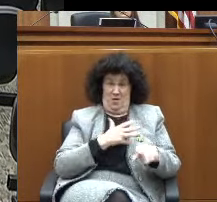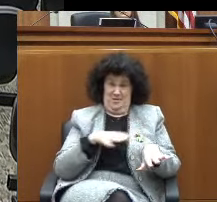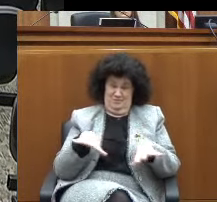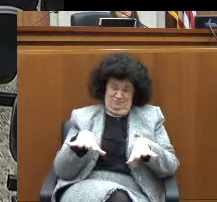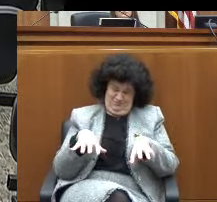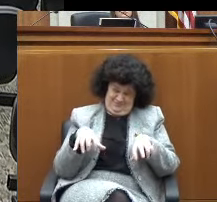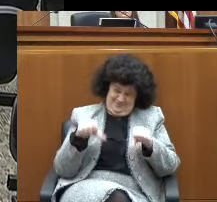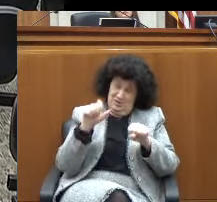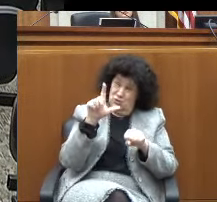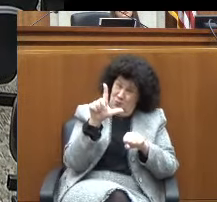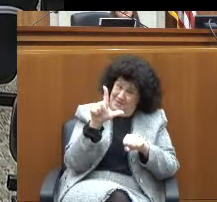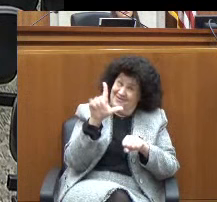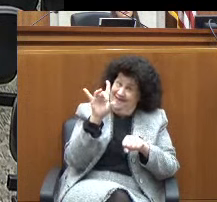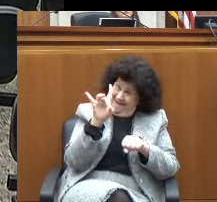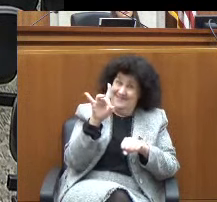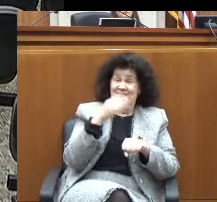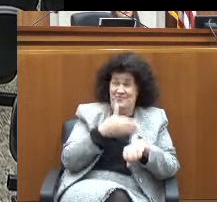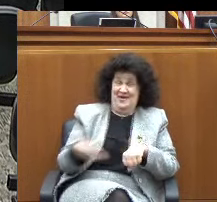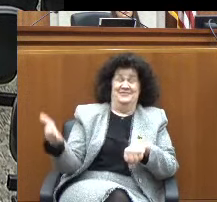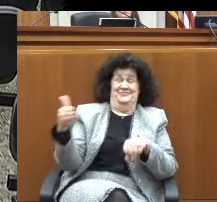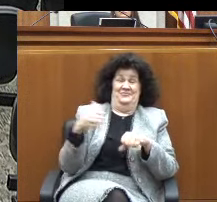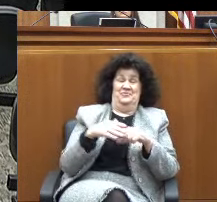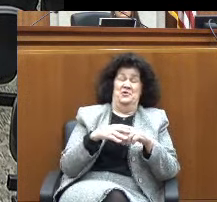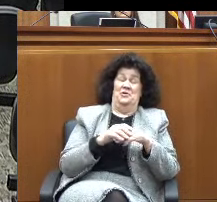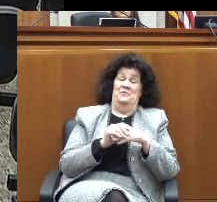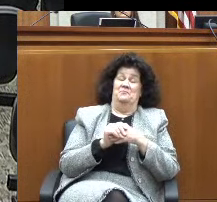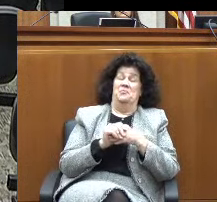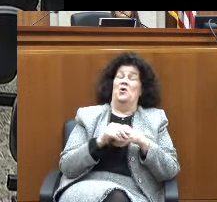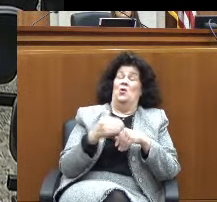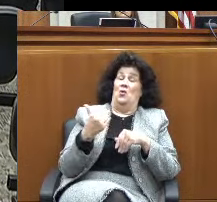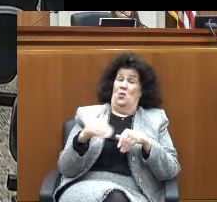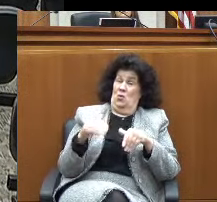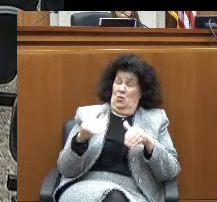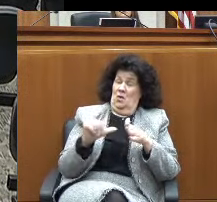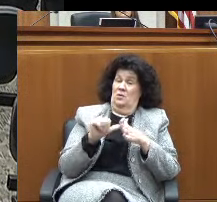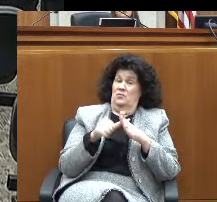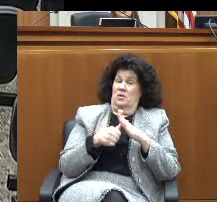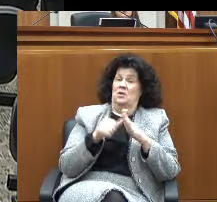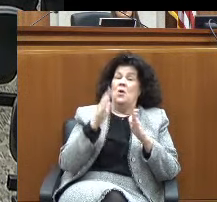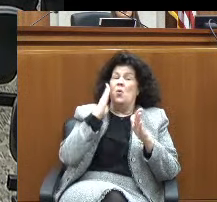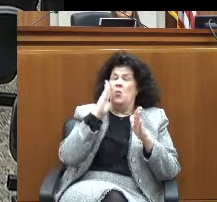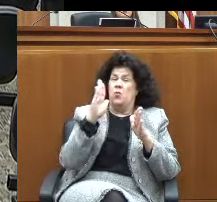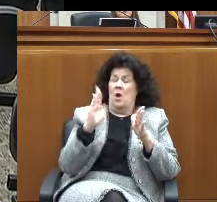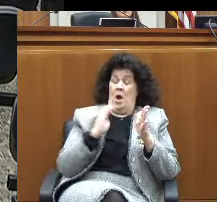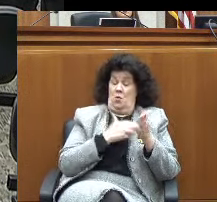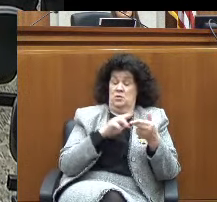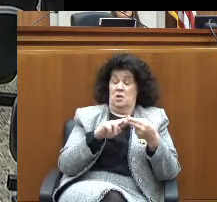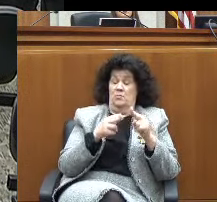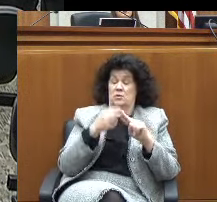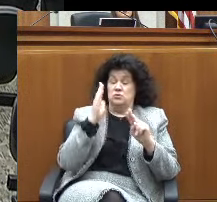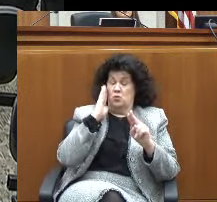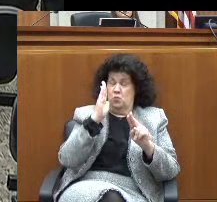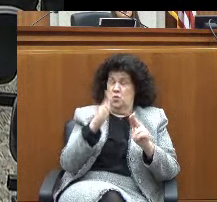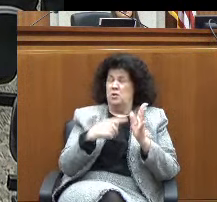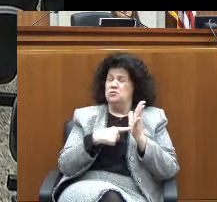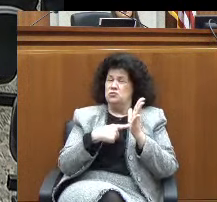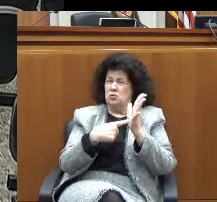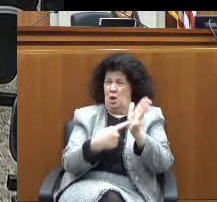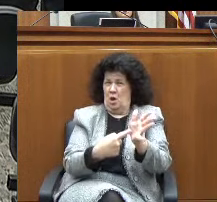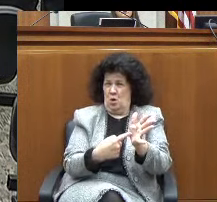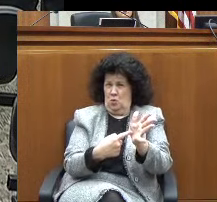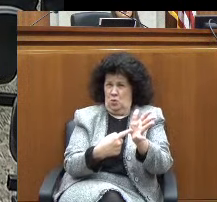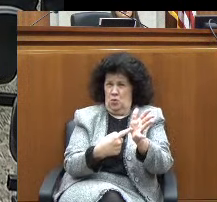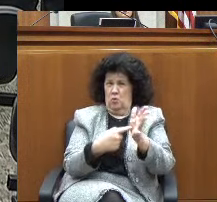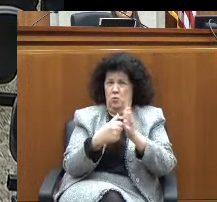think the thing in a few years that is really going to show in the numbers here is what the impact of the removal